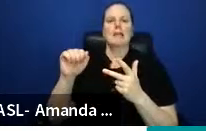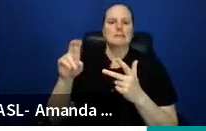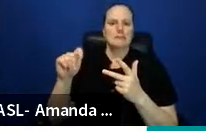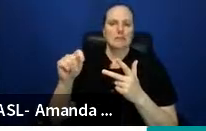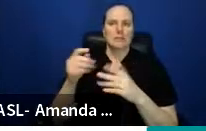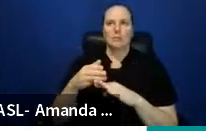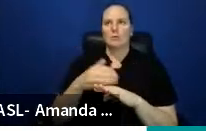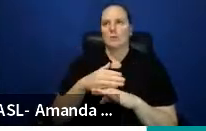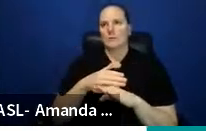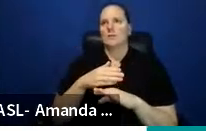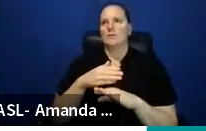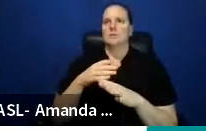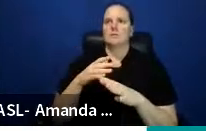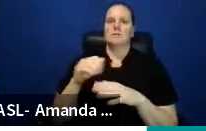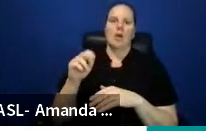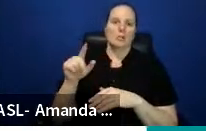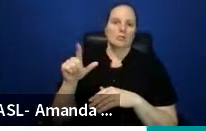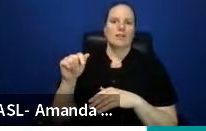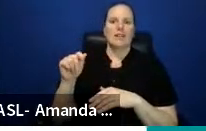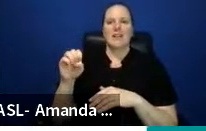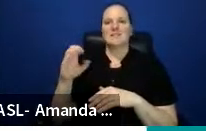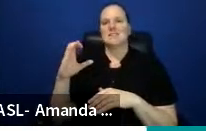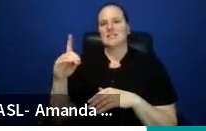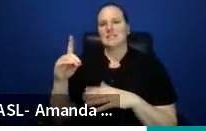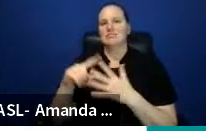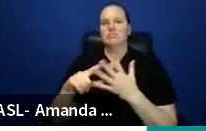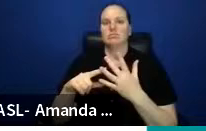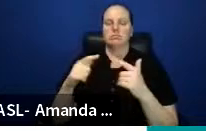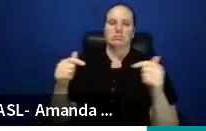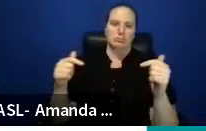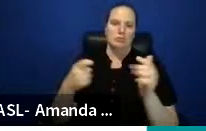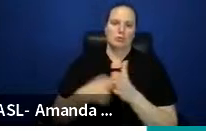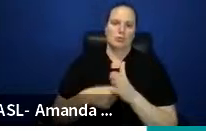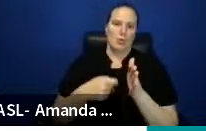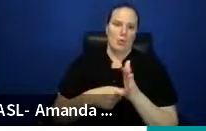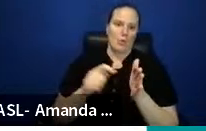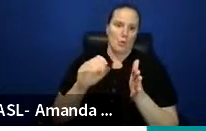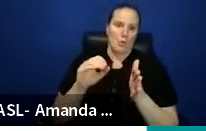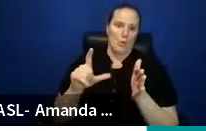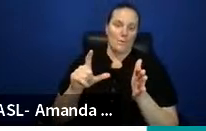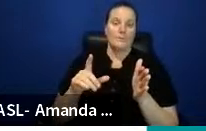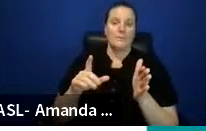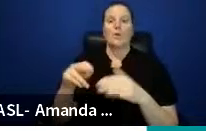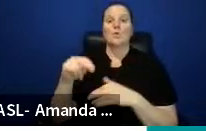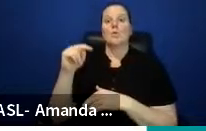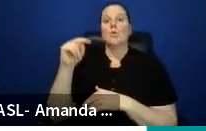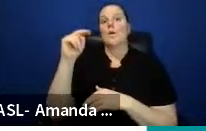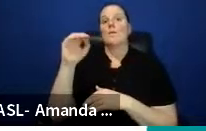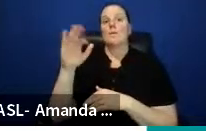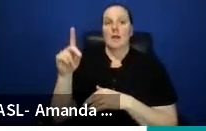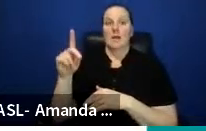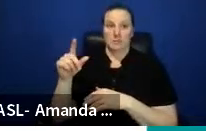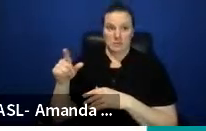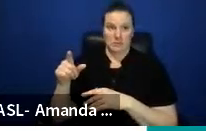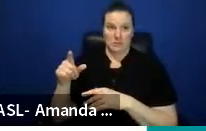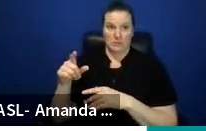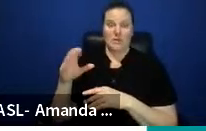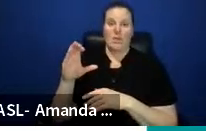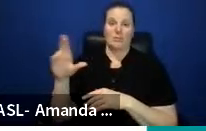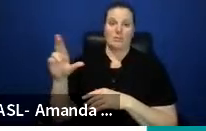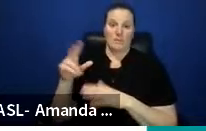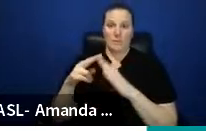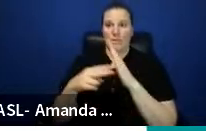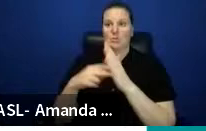improvements, auxiliary lanes, CDs, and variable rate tolling. In the northbound direction, the bottleneck of the Columbia Bridge will be reduced